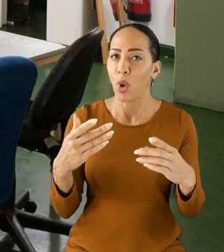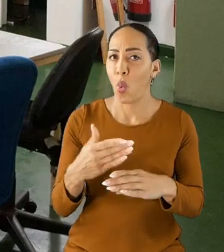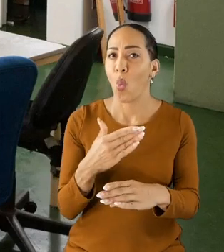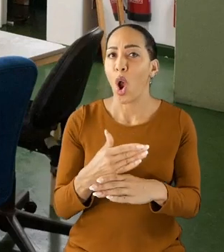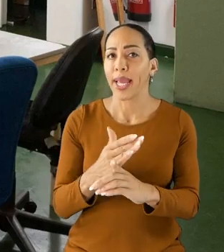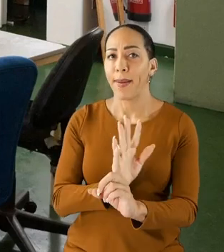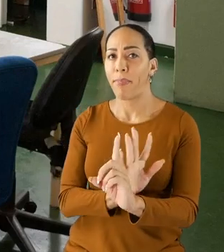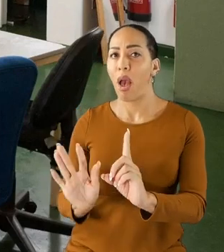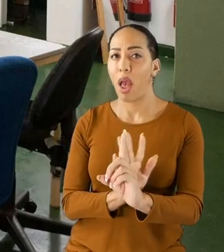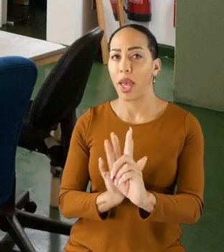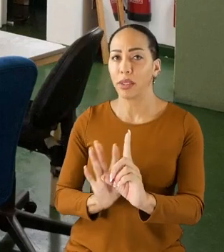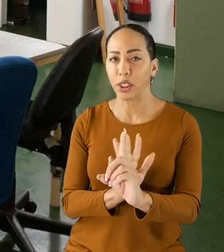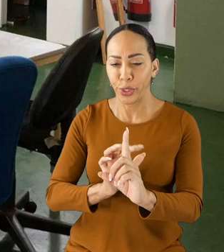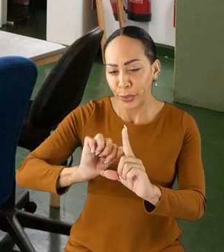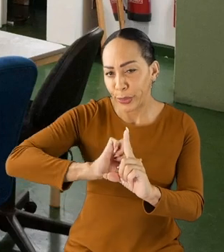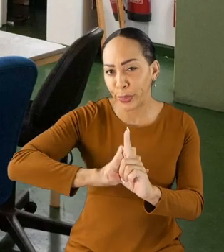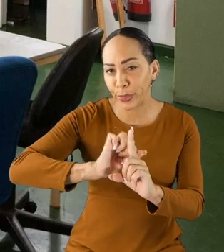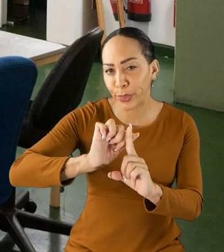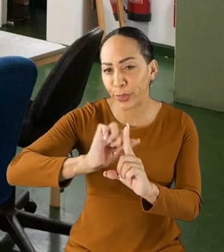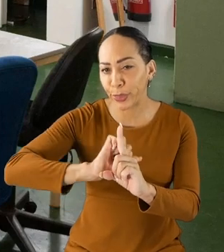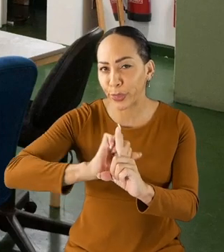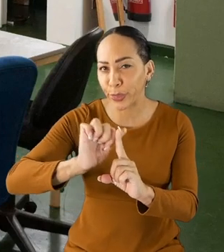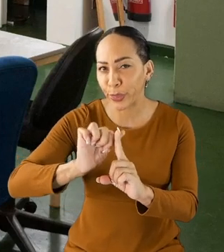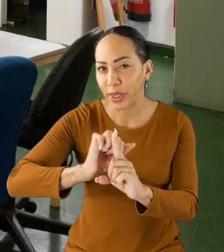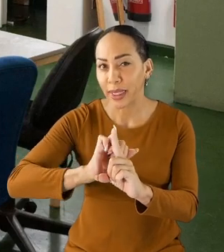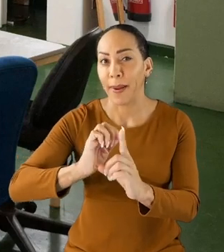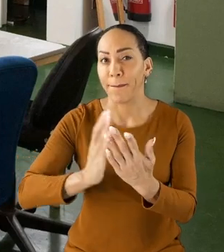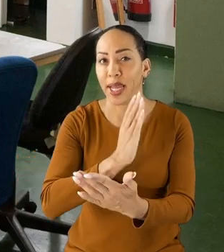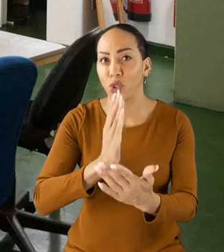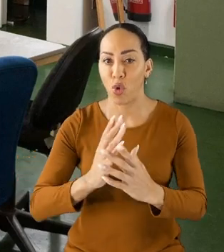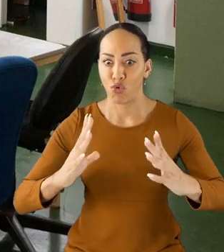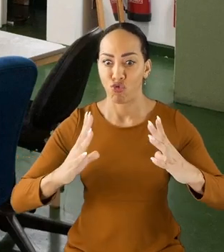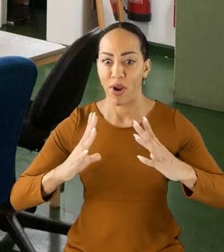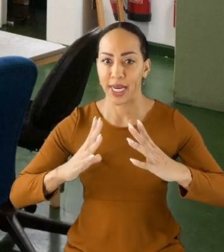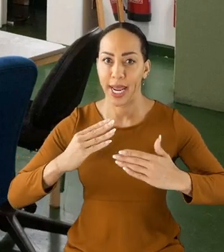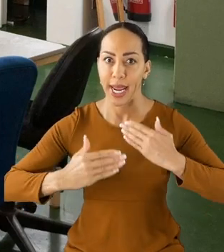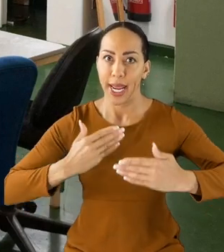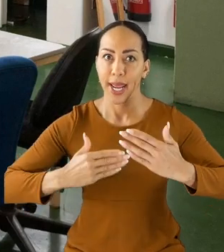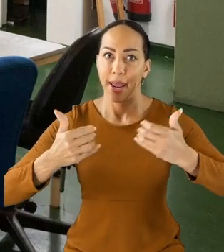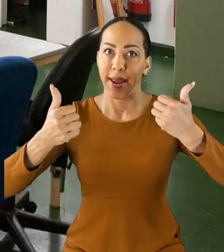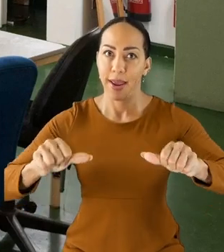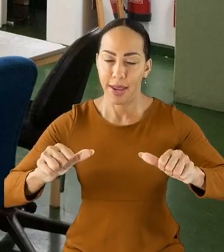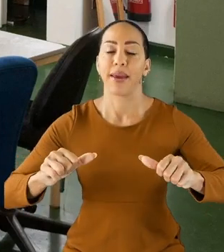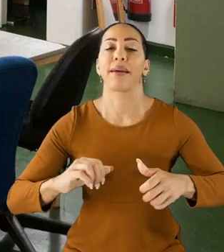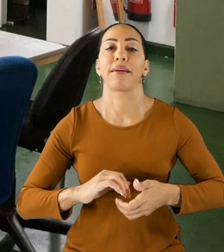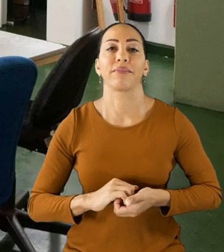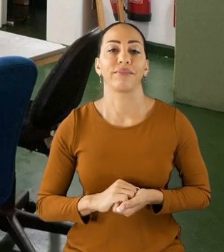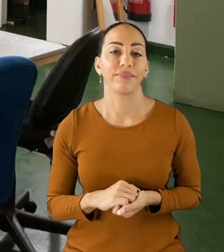we're working really, really hard behind the scenes to get that ready.